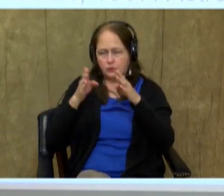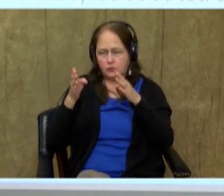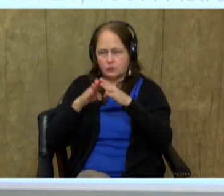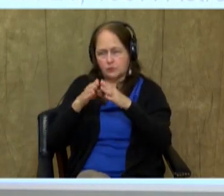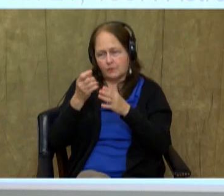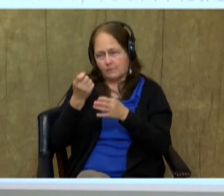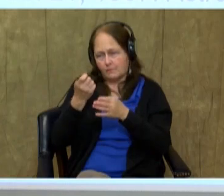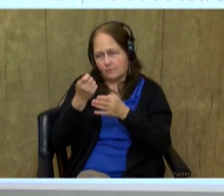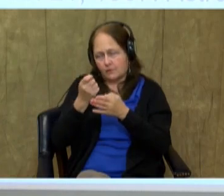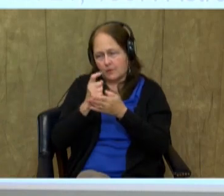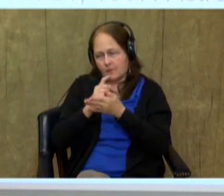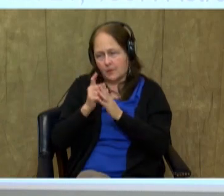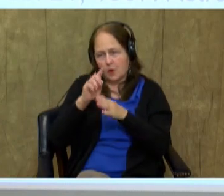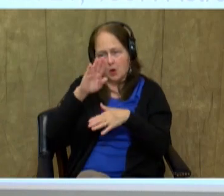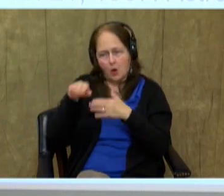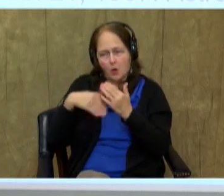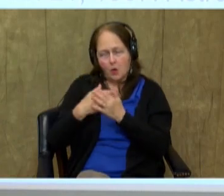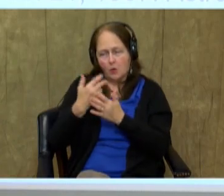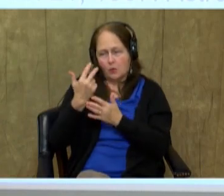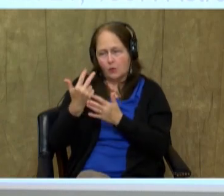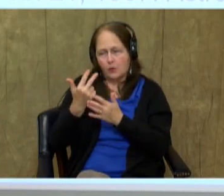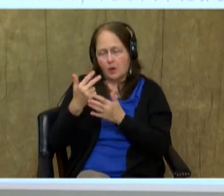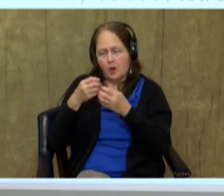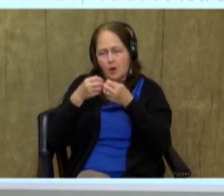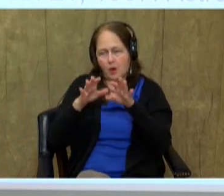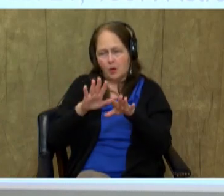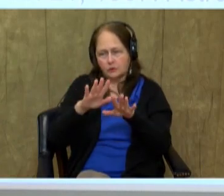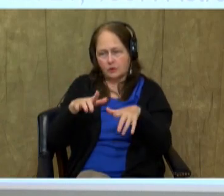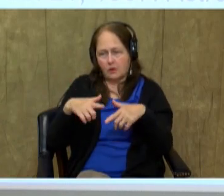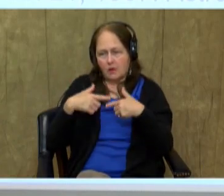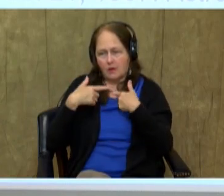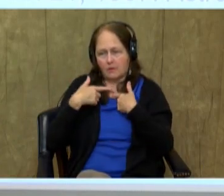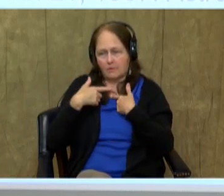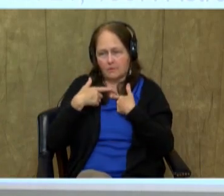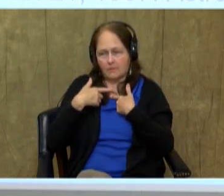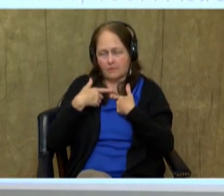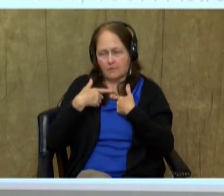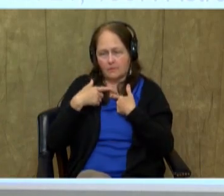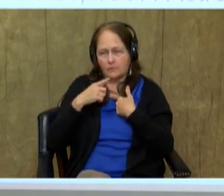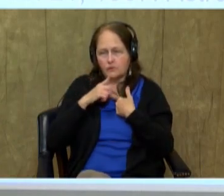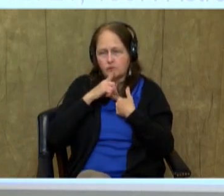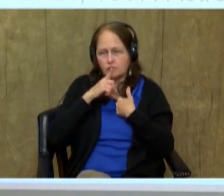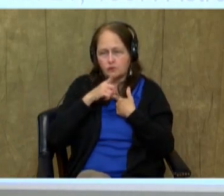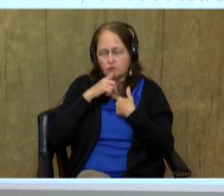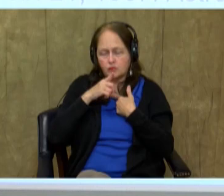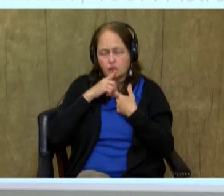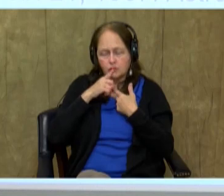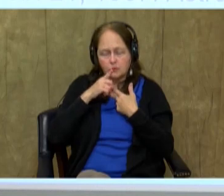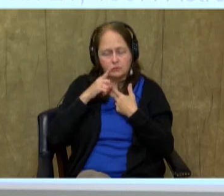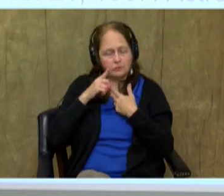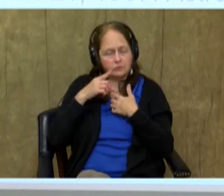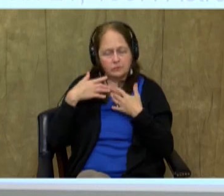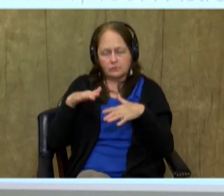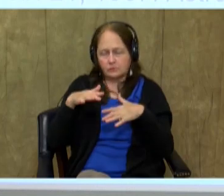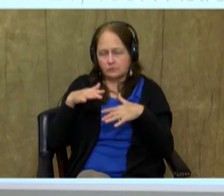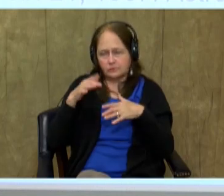matter of minutes, all 3 astronauts had lost their life. This really rocked our space